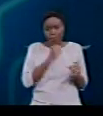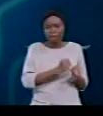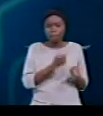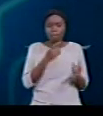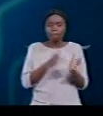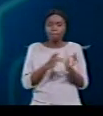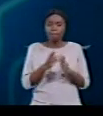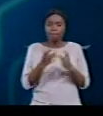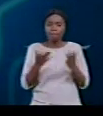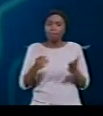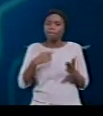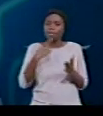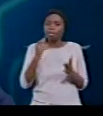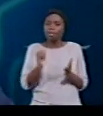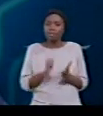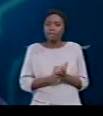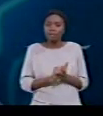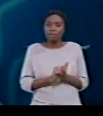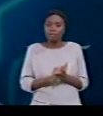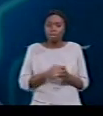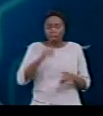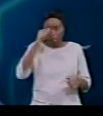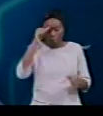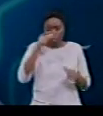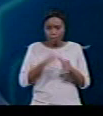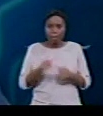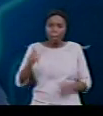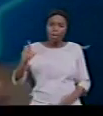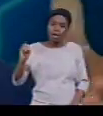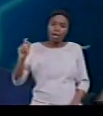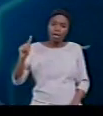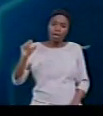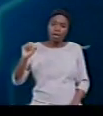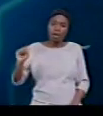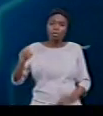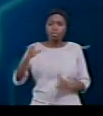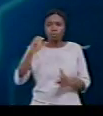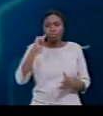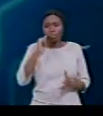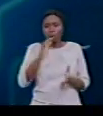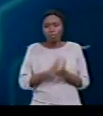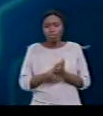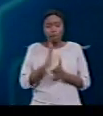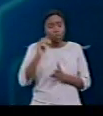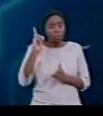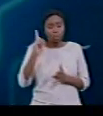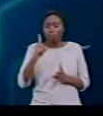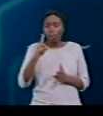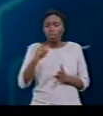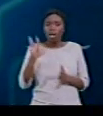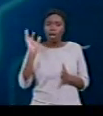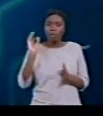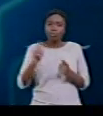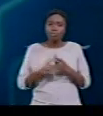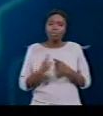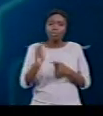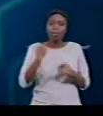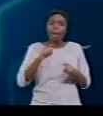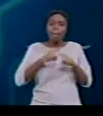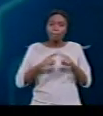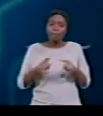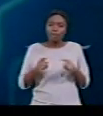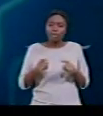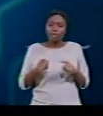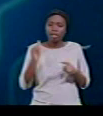says, remember Noah. Noah preached to them, but they procrastinated.